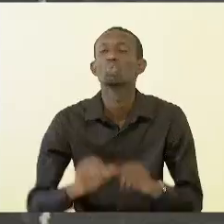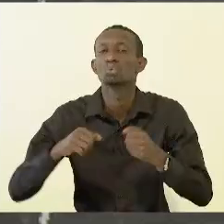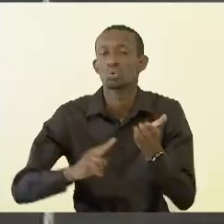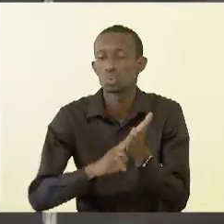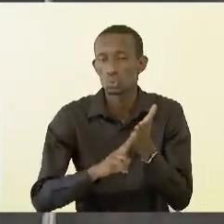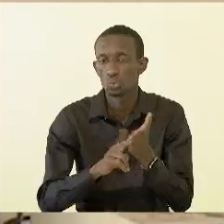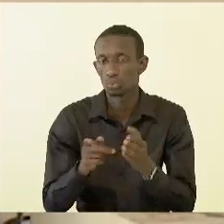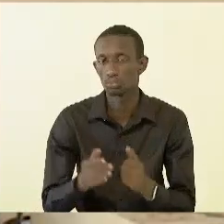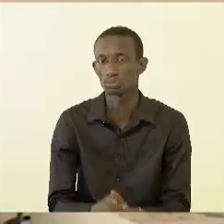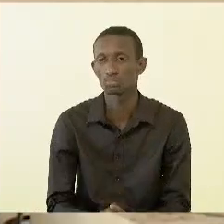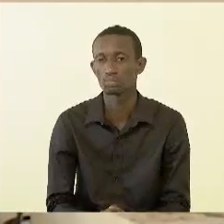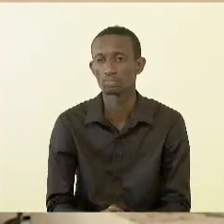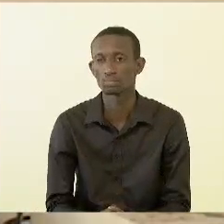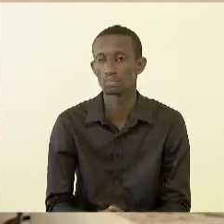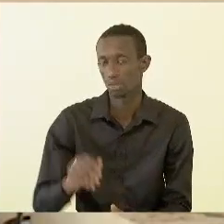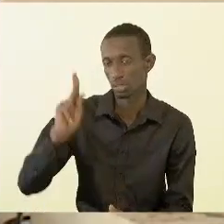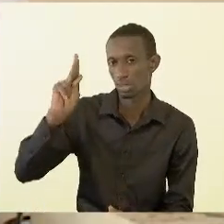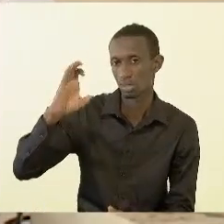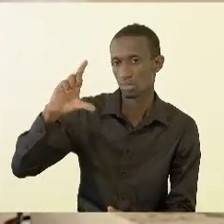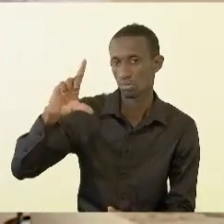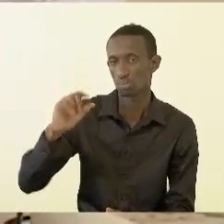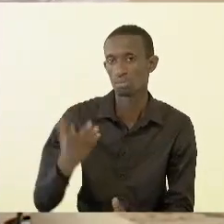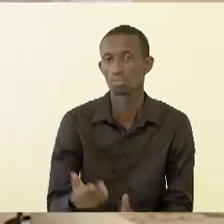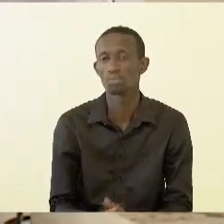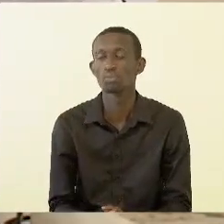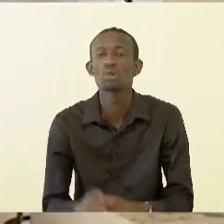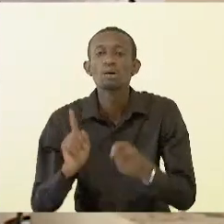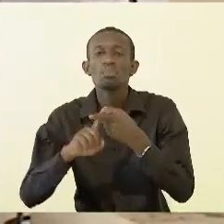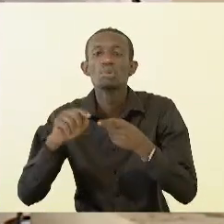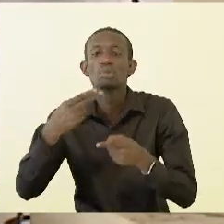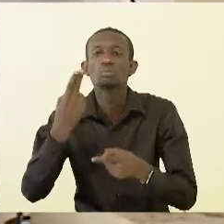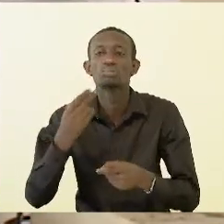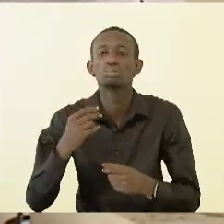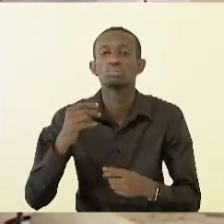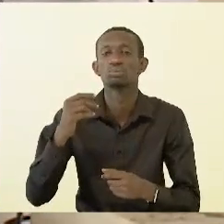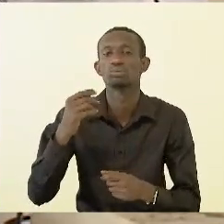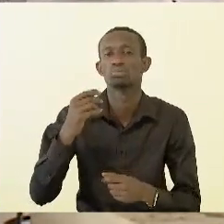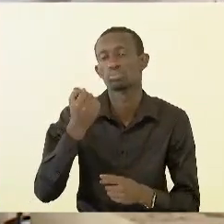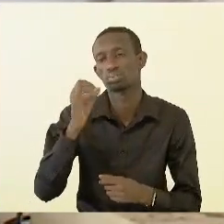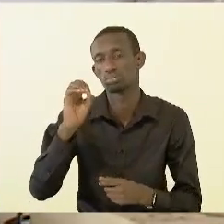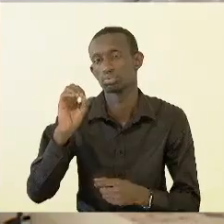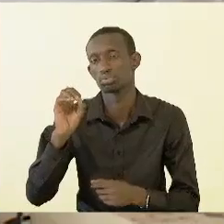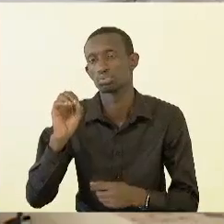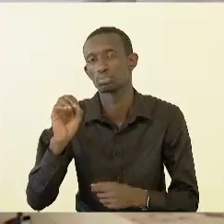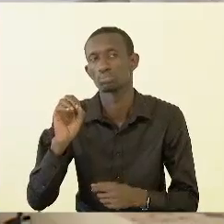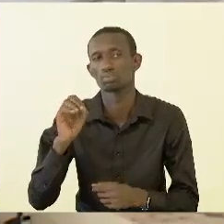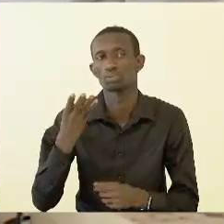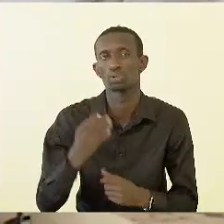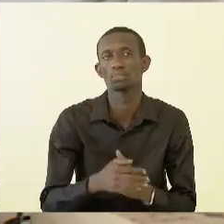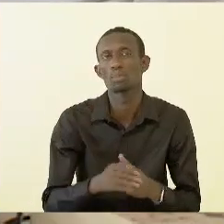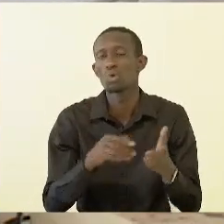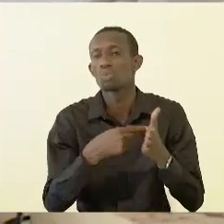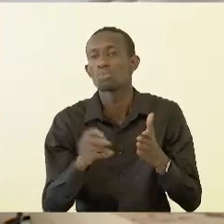sodium chloride, you can use potassium chloride, reacting it with concentrated sulfuric acid. So this